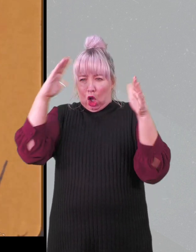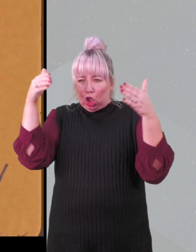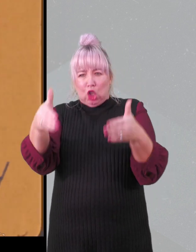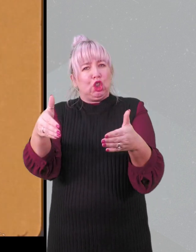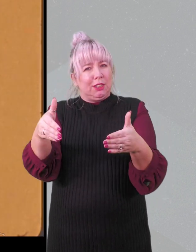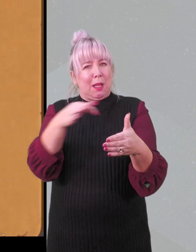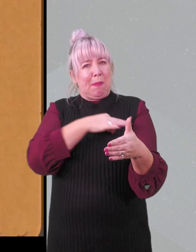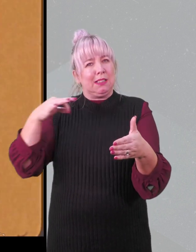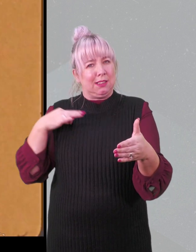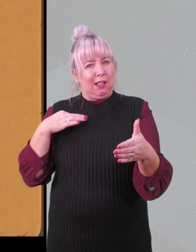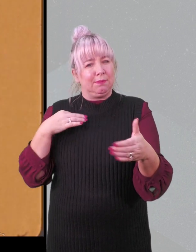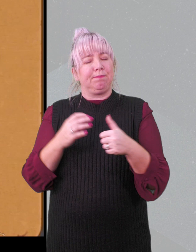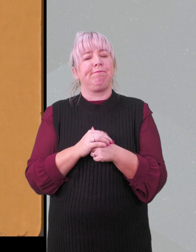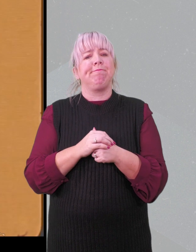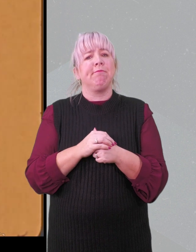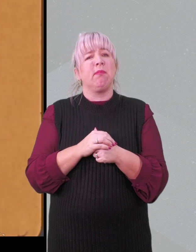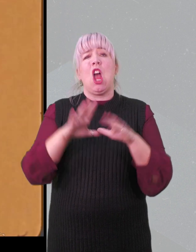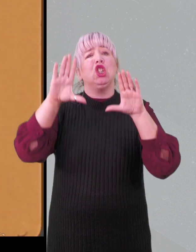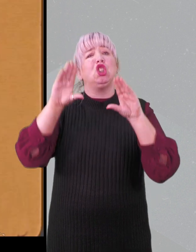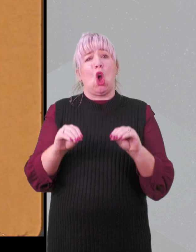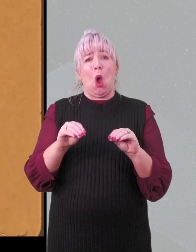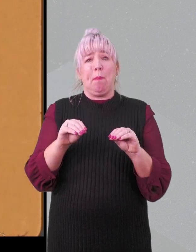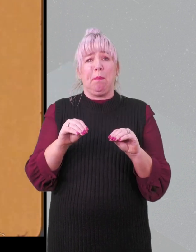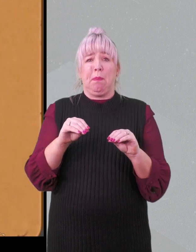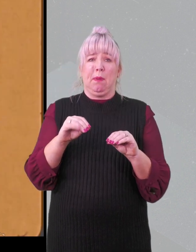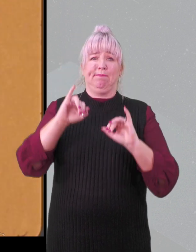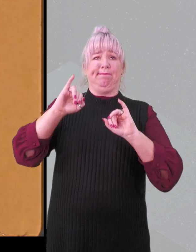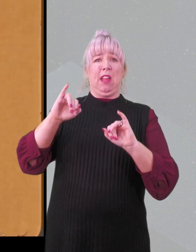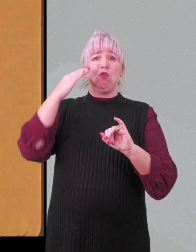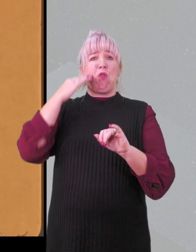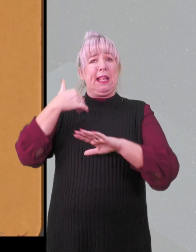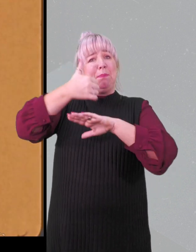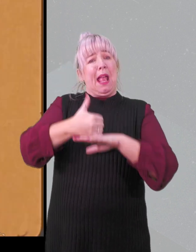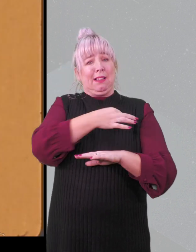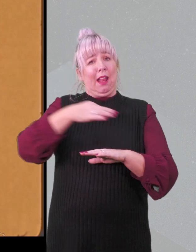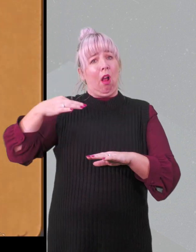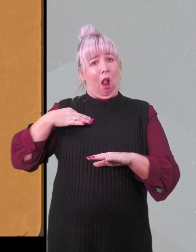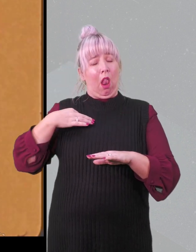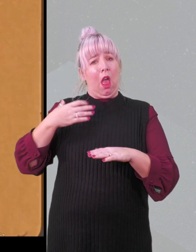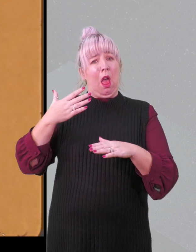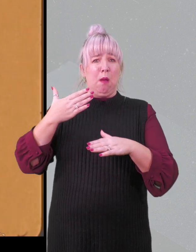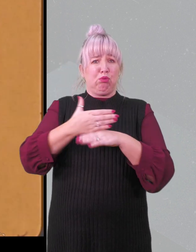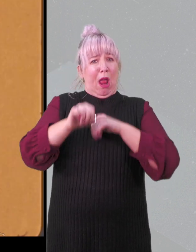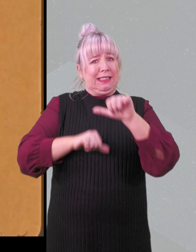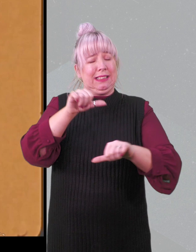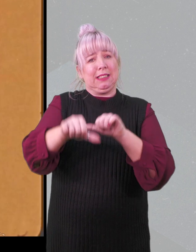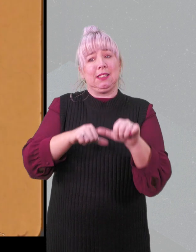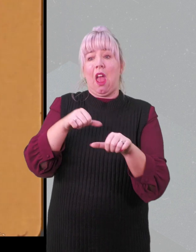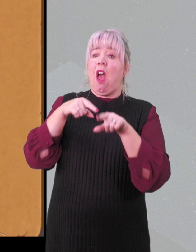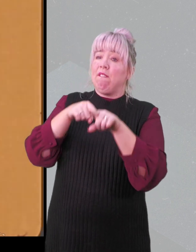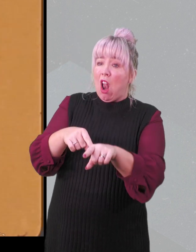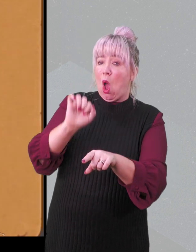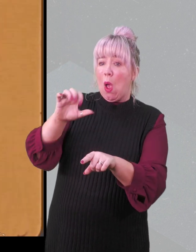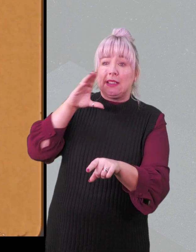health. First, we have to stop using race-based clinical practices. Jess should be screened for diabetes based on her symptoms, family